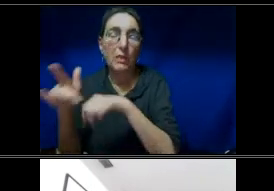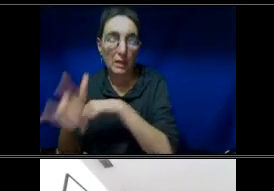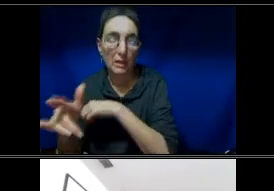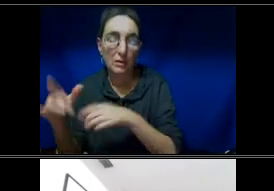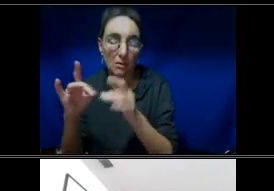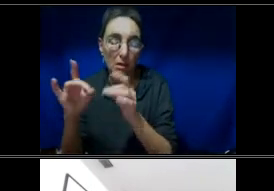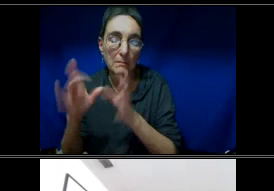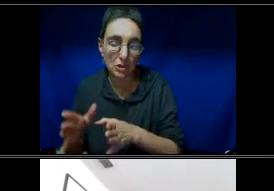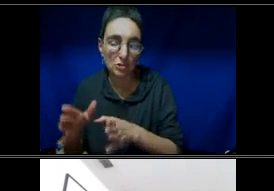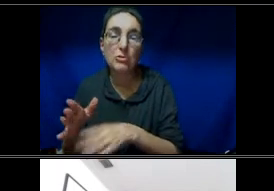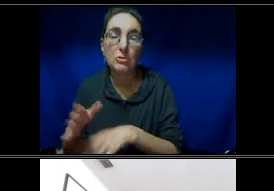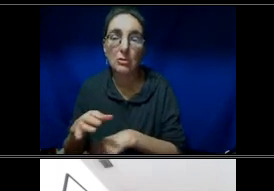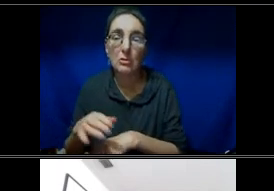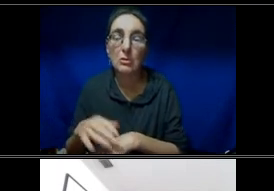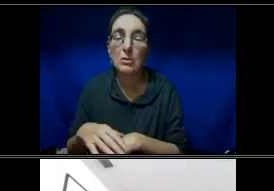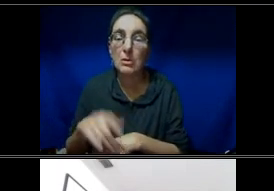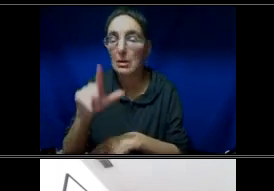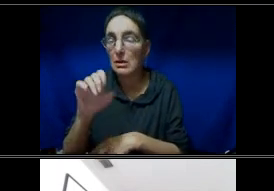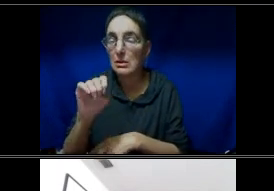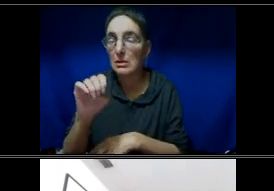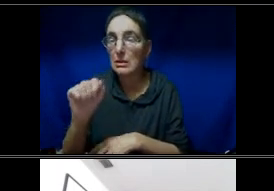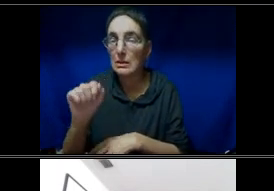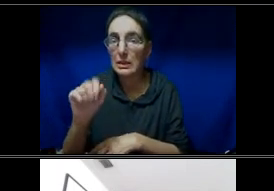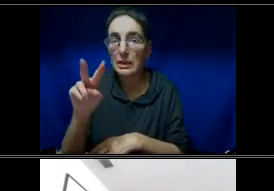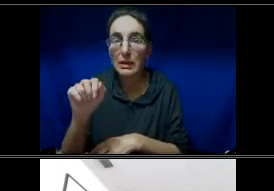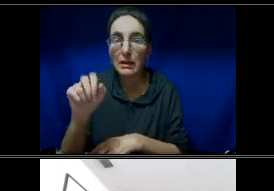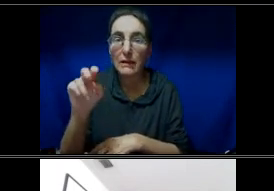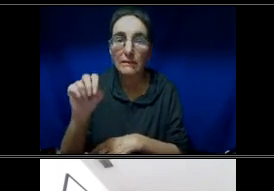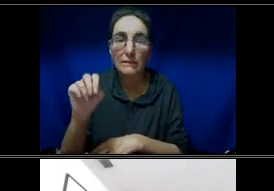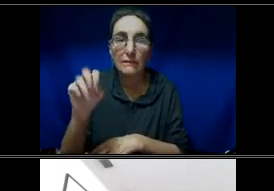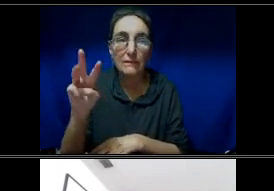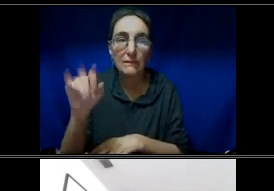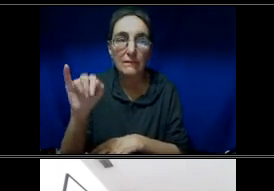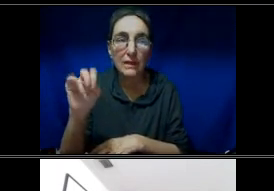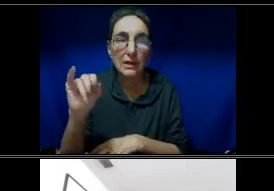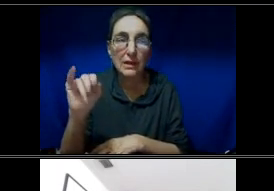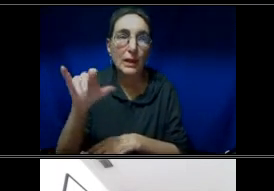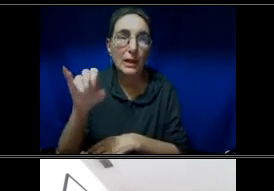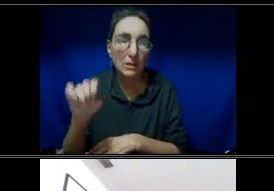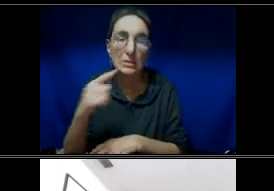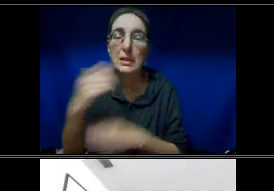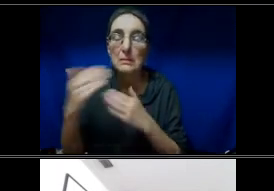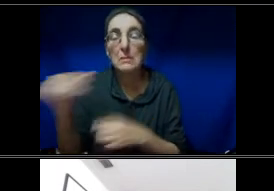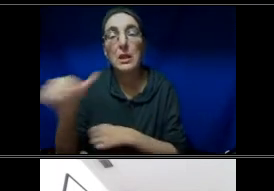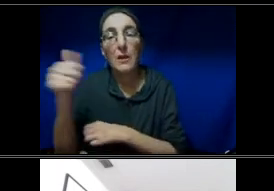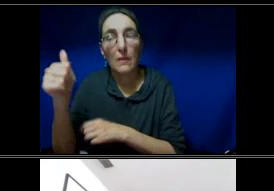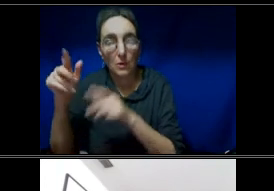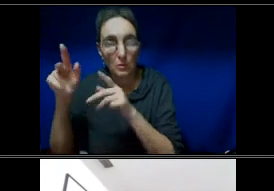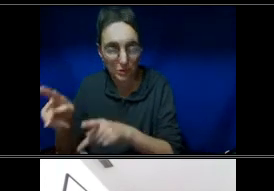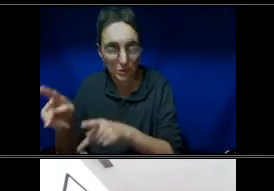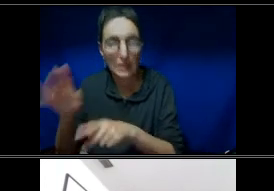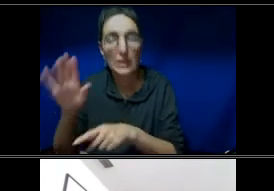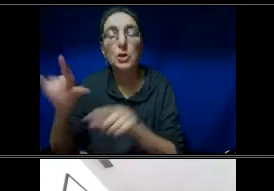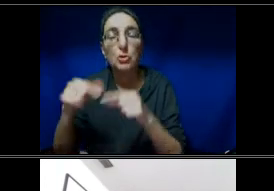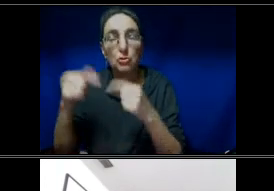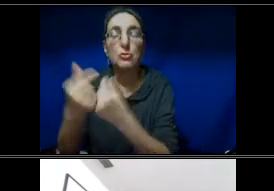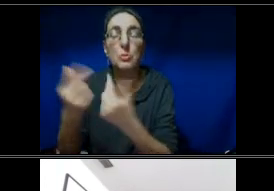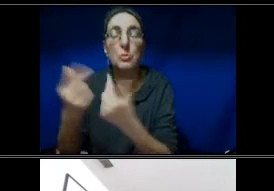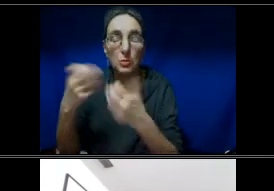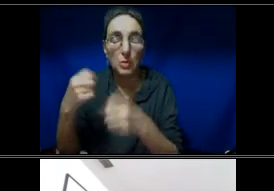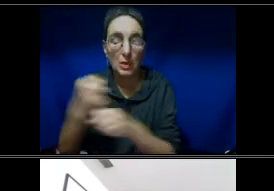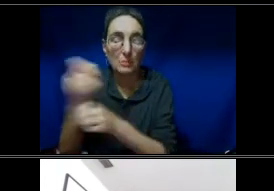to make comment. Leah herself said she had to leave the meeting to attend to an issue. However, if there's anybody who is calling